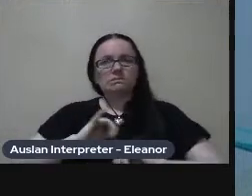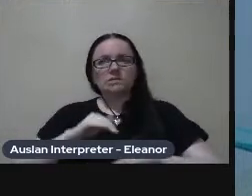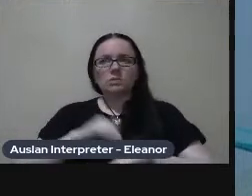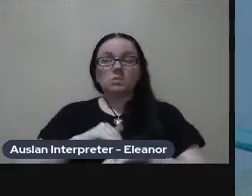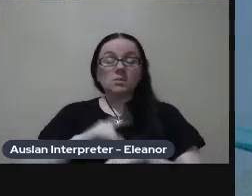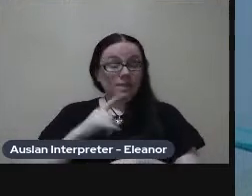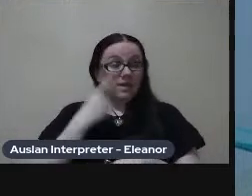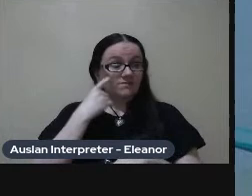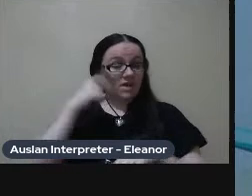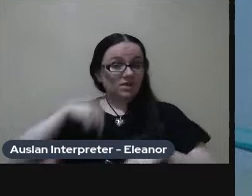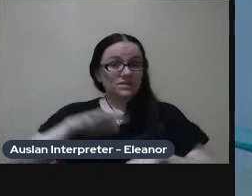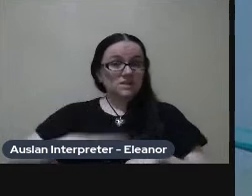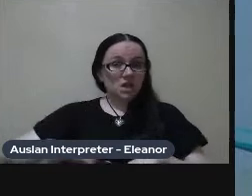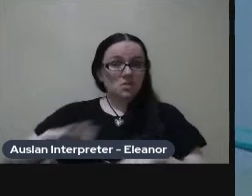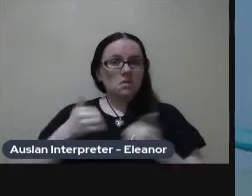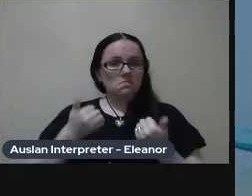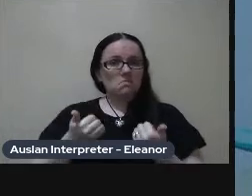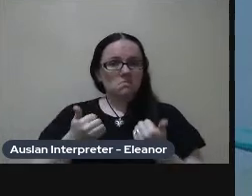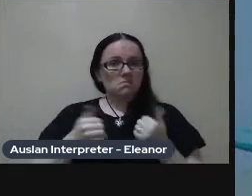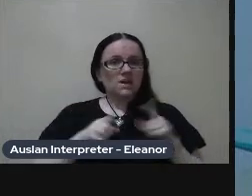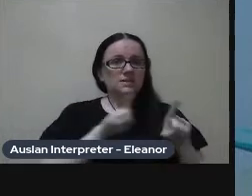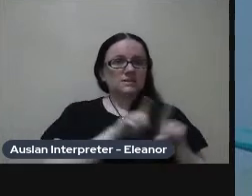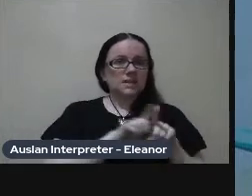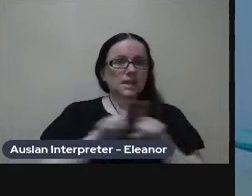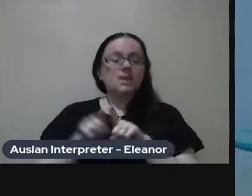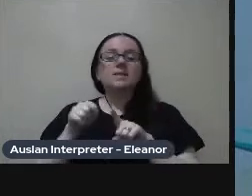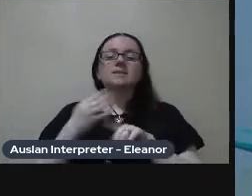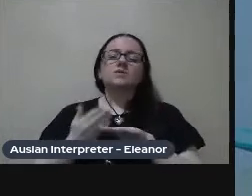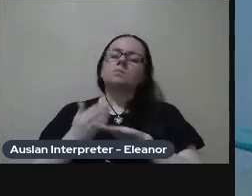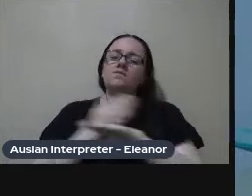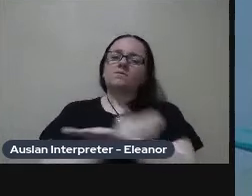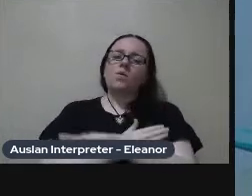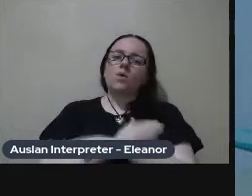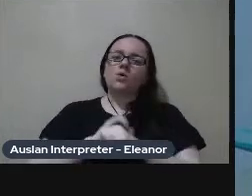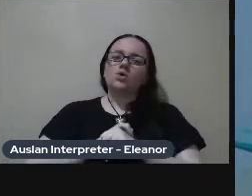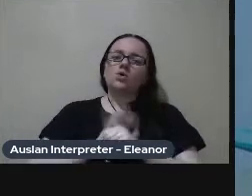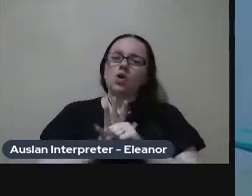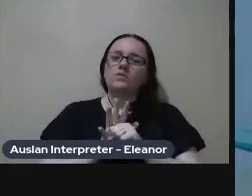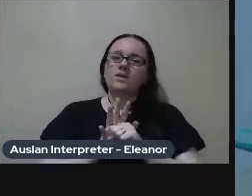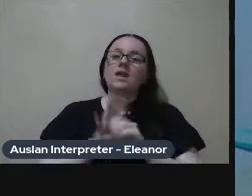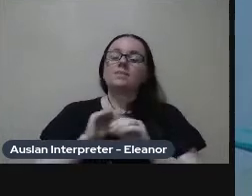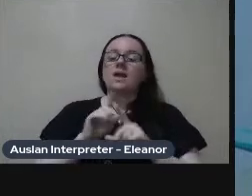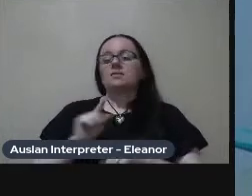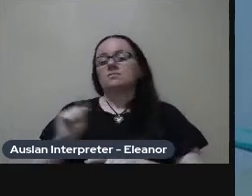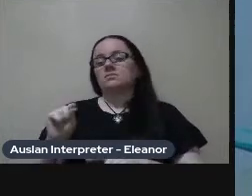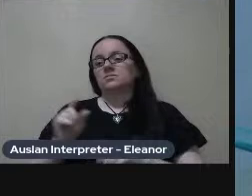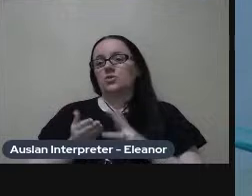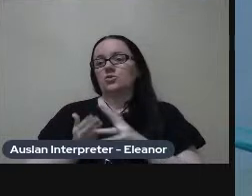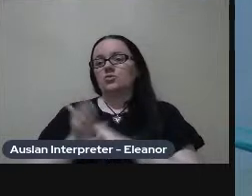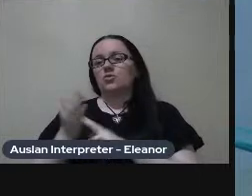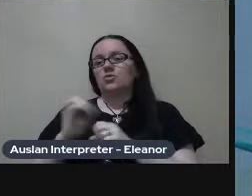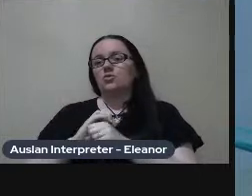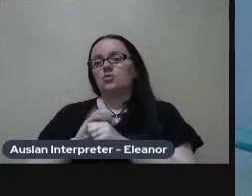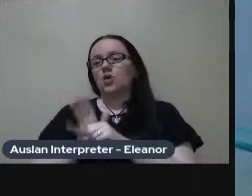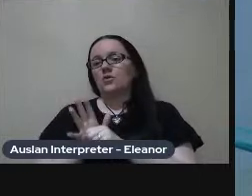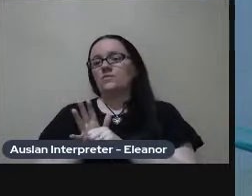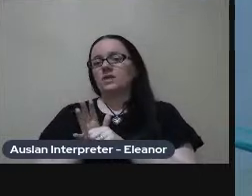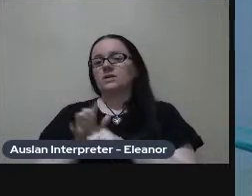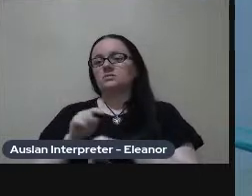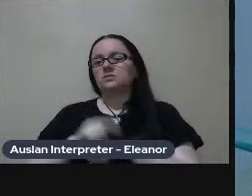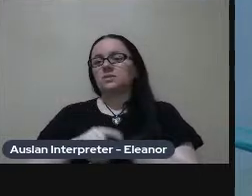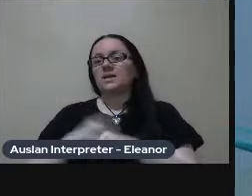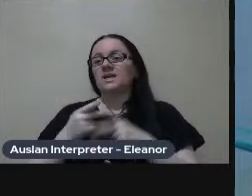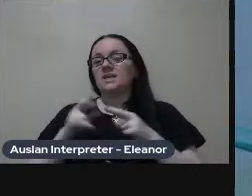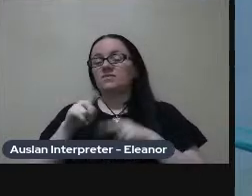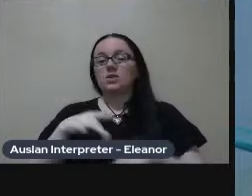they've looked at the data over this time, which was before COVID. And during COVID, latest stats from last year was that on average, actually, if you